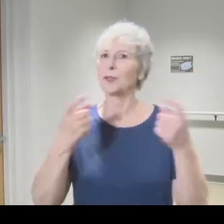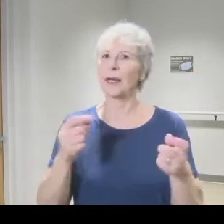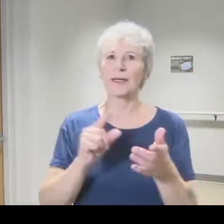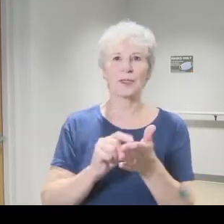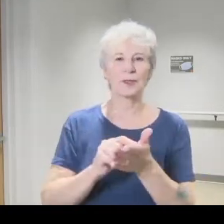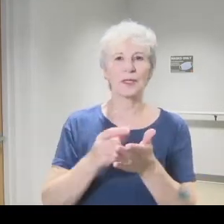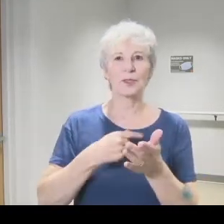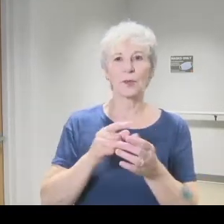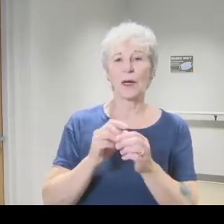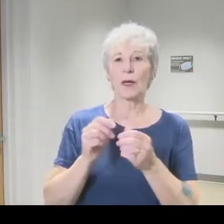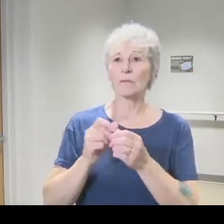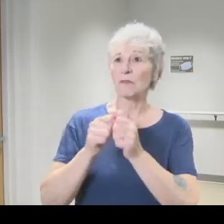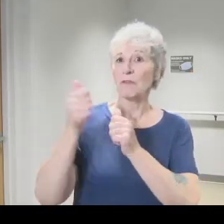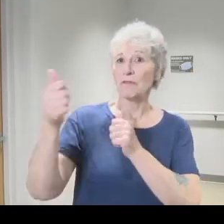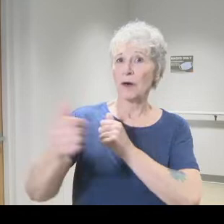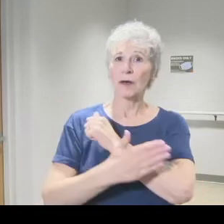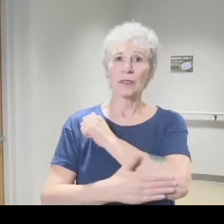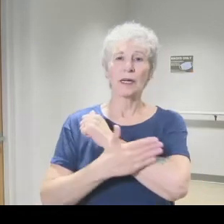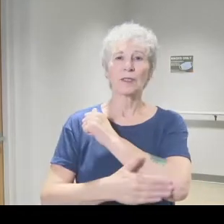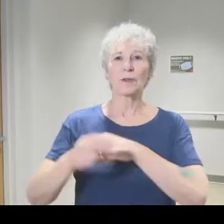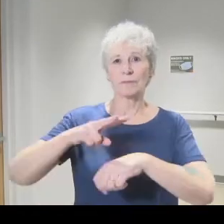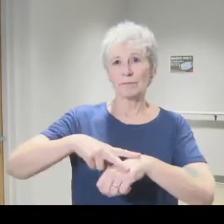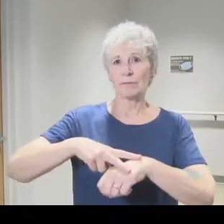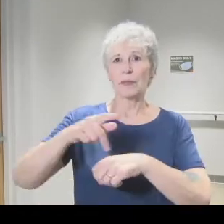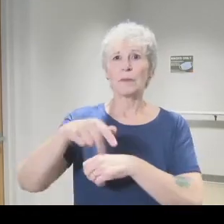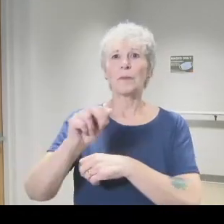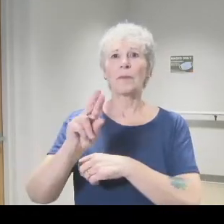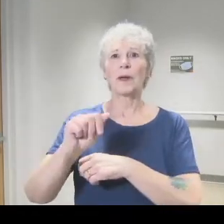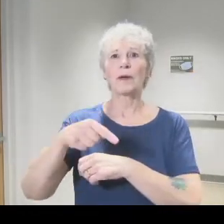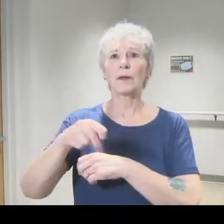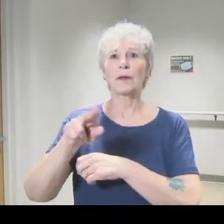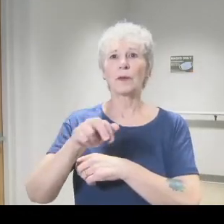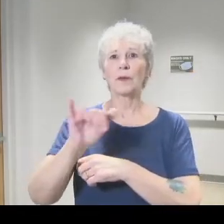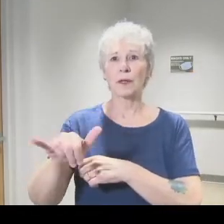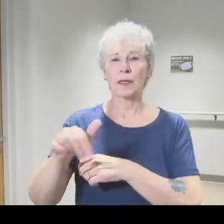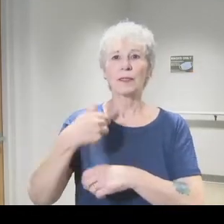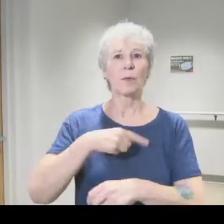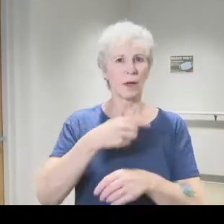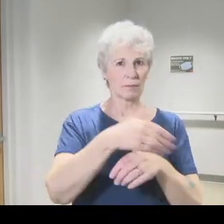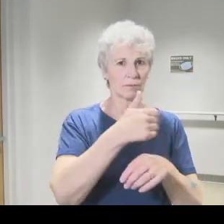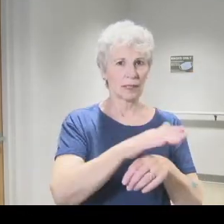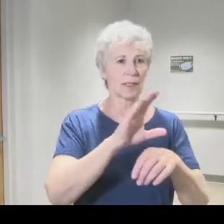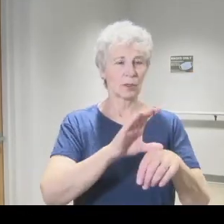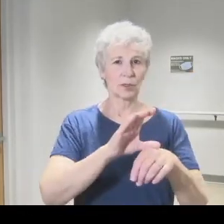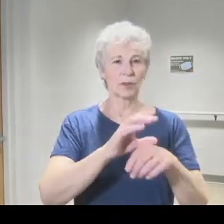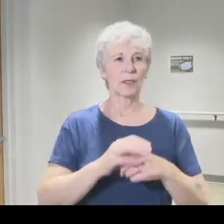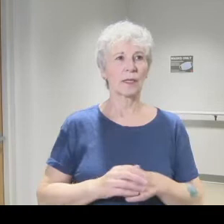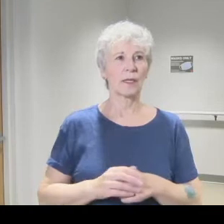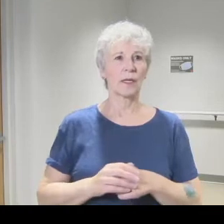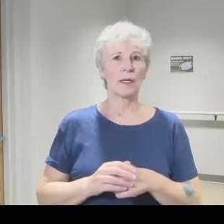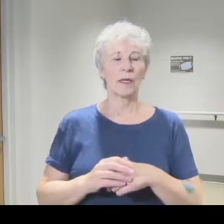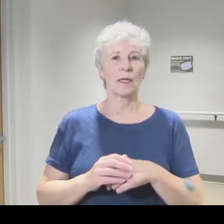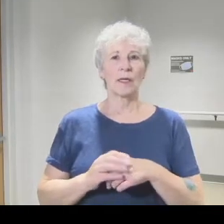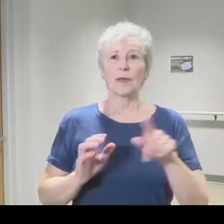the least reached peoples of Paraguay. We are the sending church. Now, they are the second